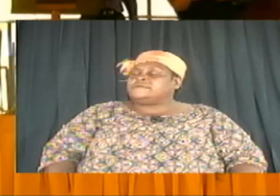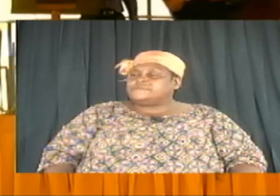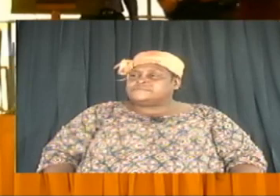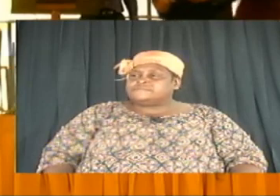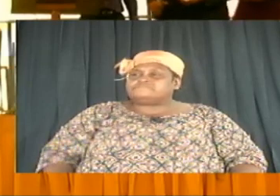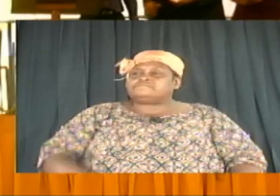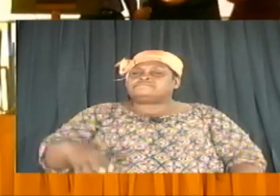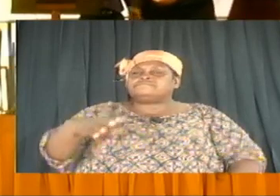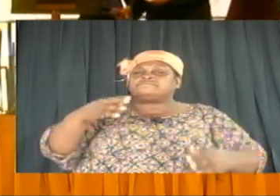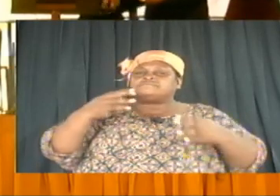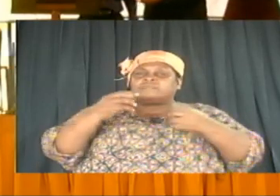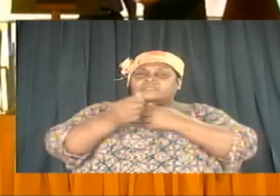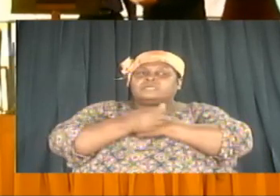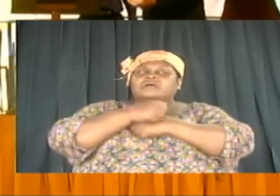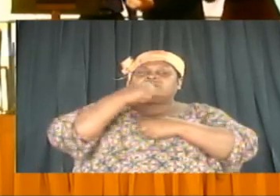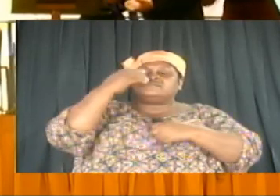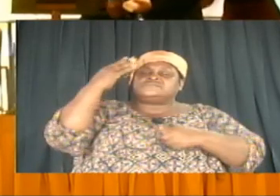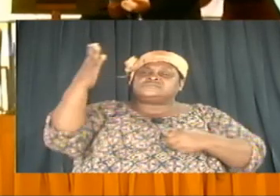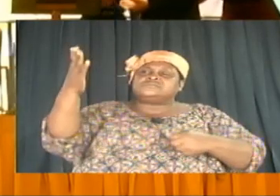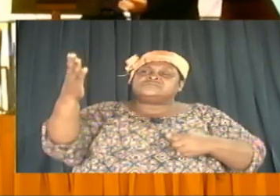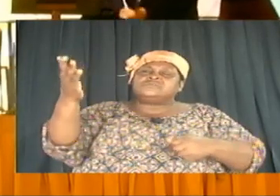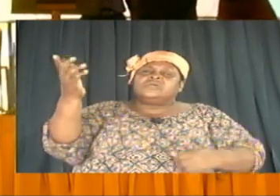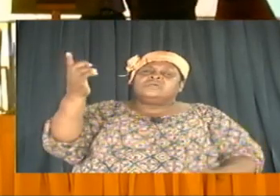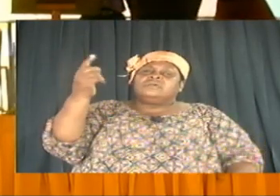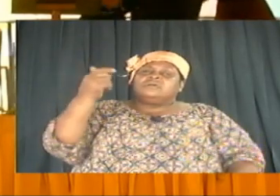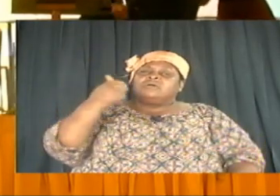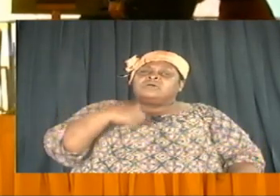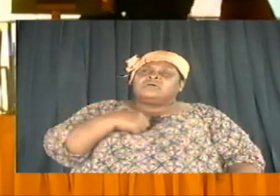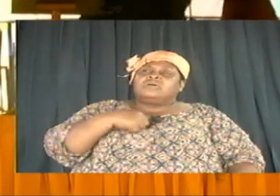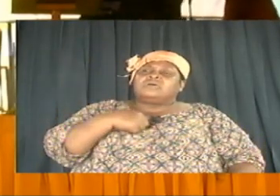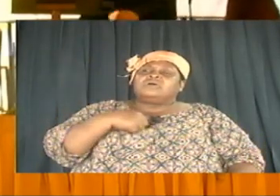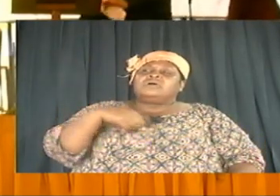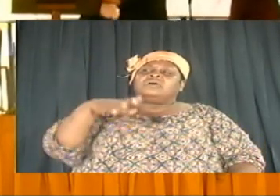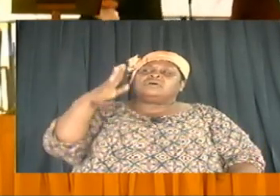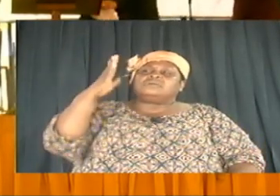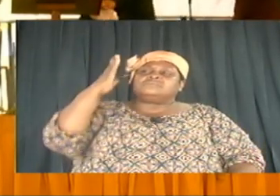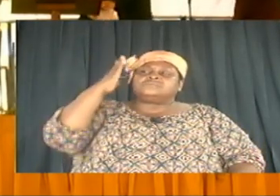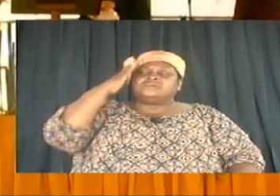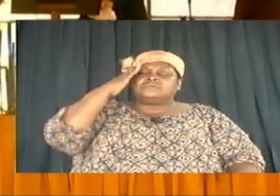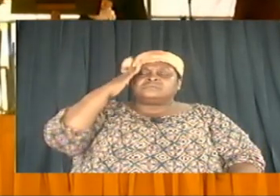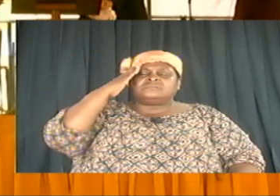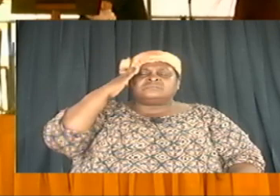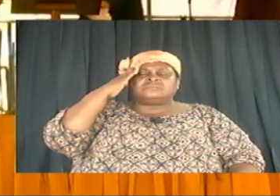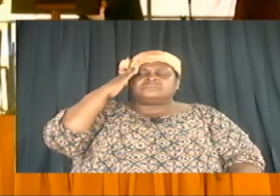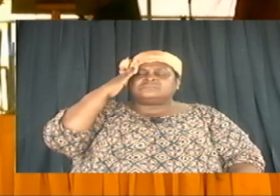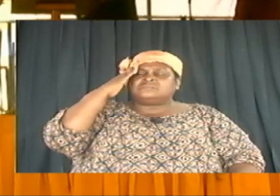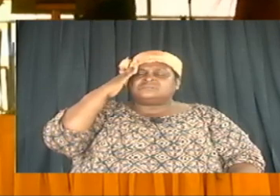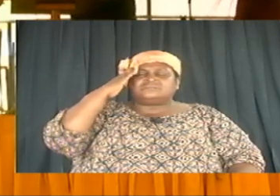I know.